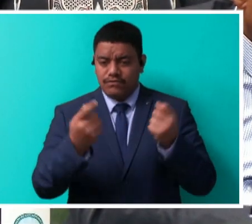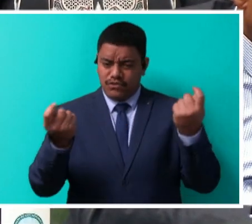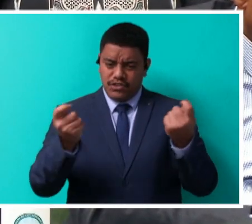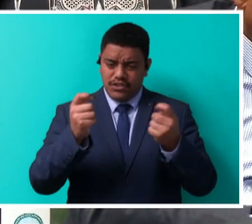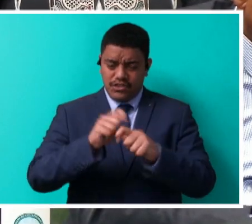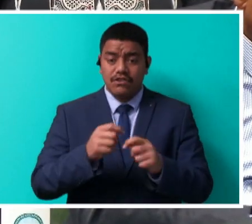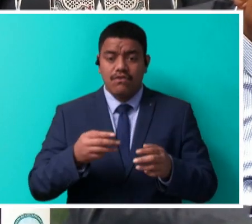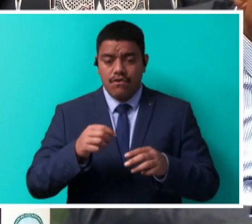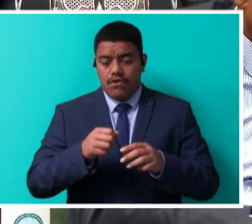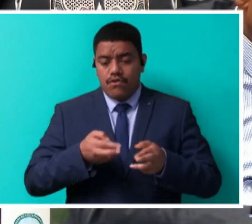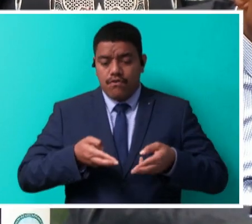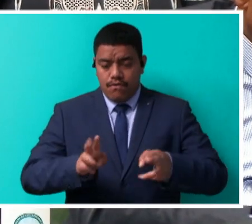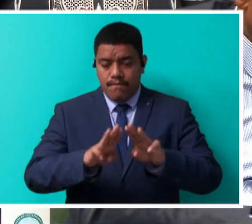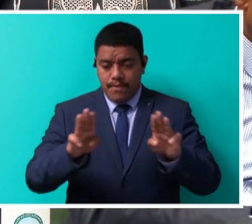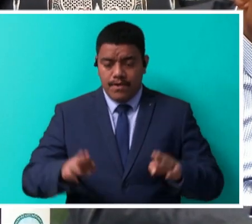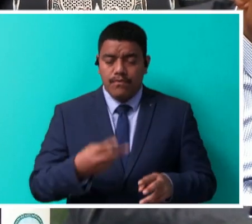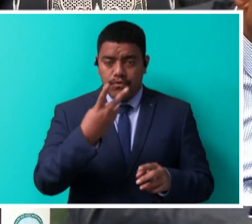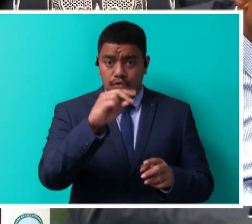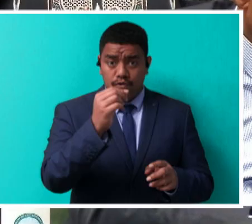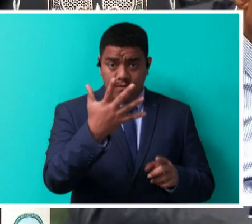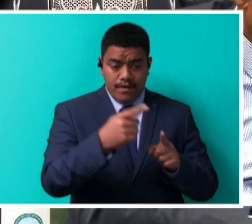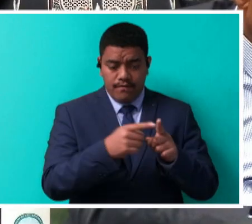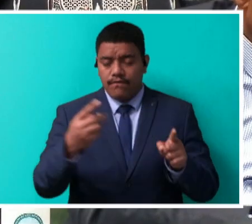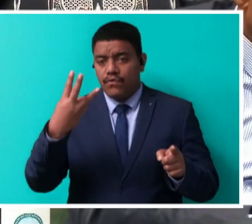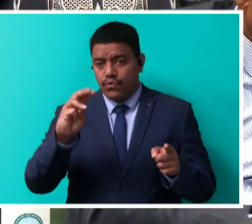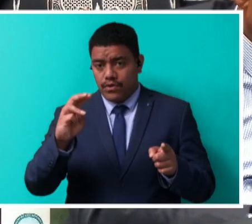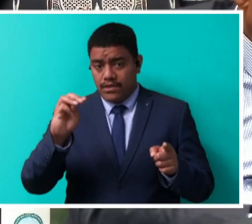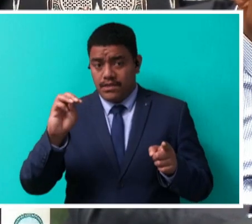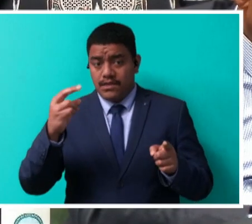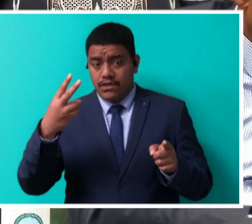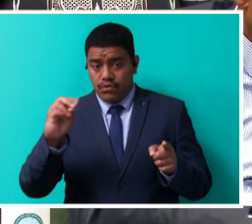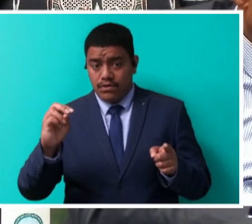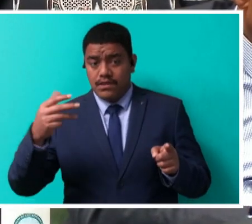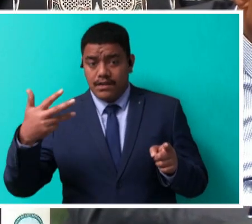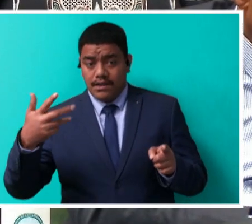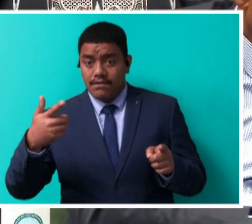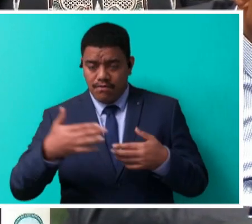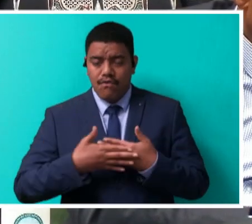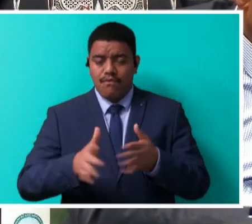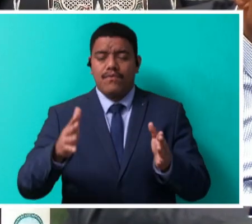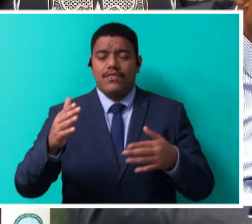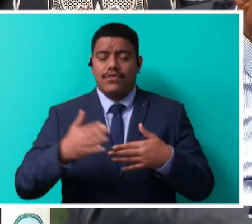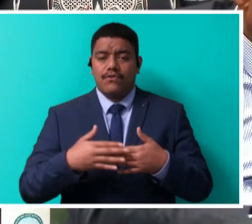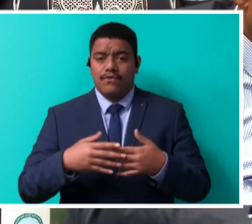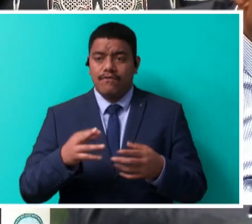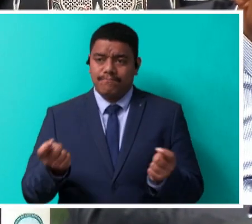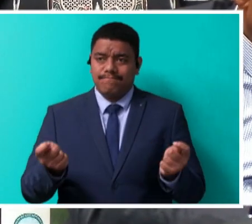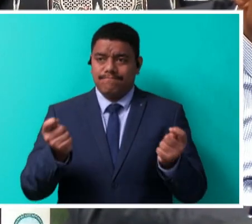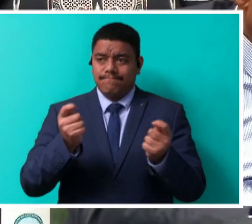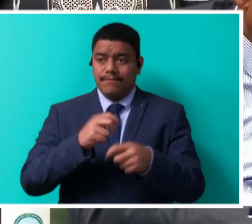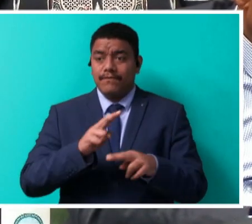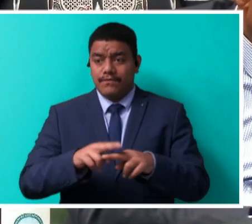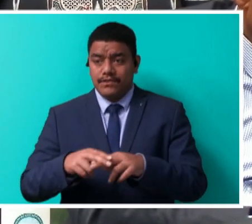roadmap 2025 to 2029. This partnership opens the door for digital transformation consistent with